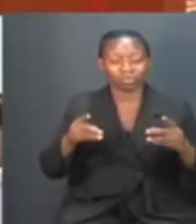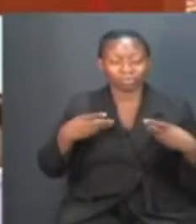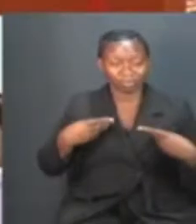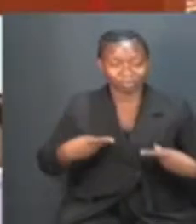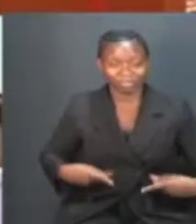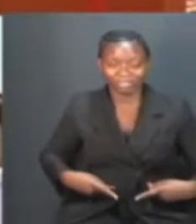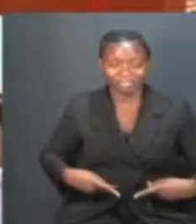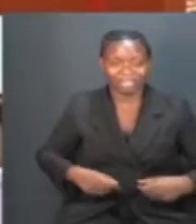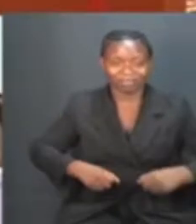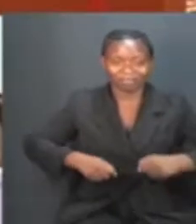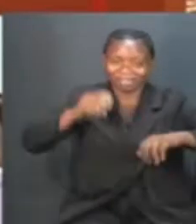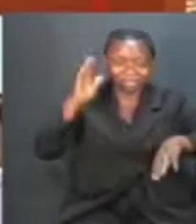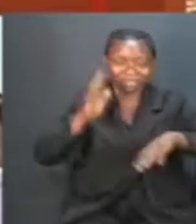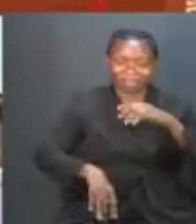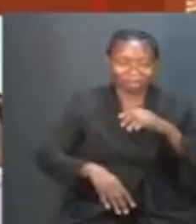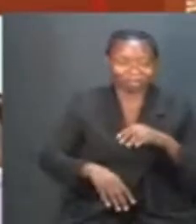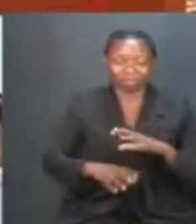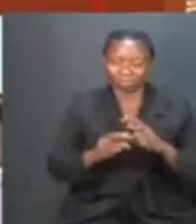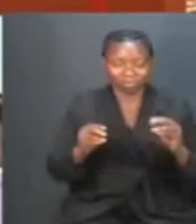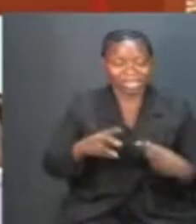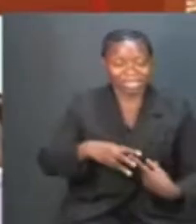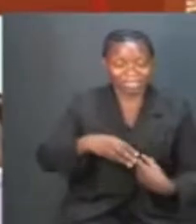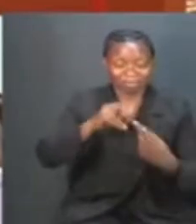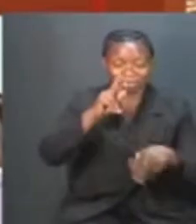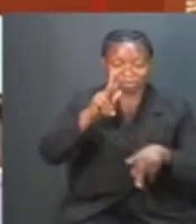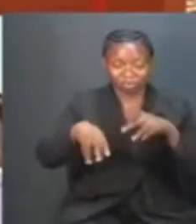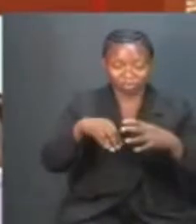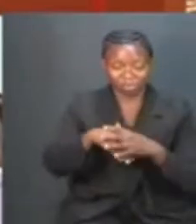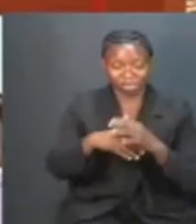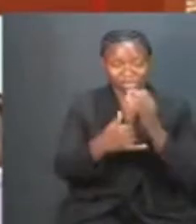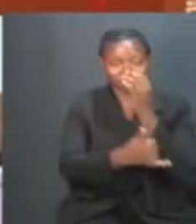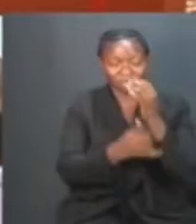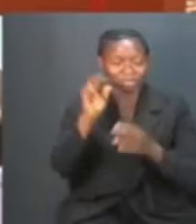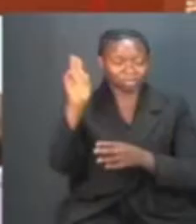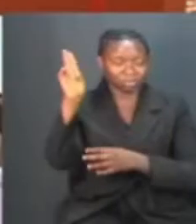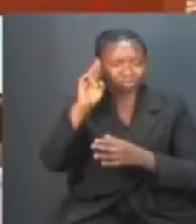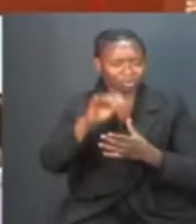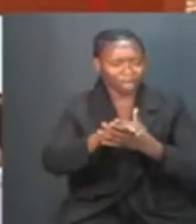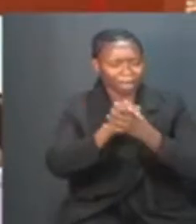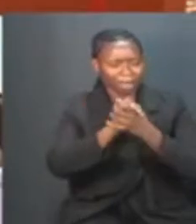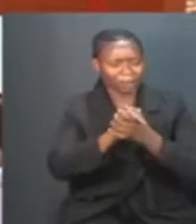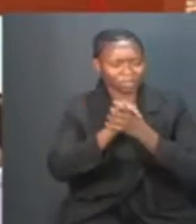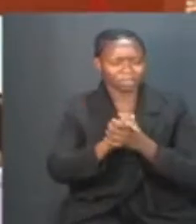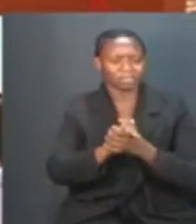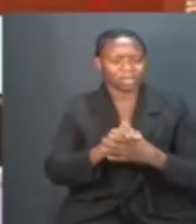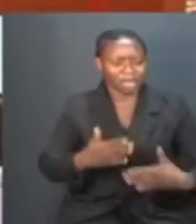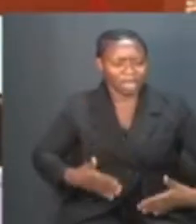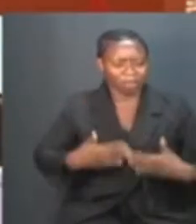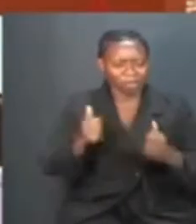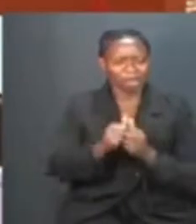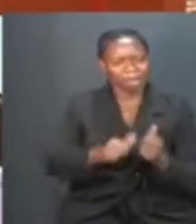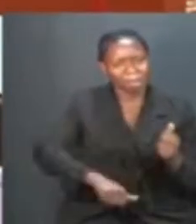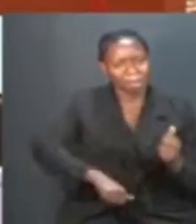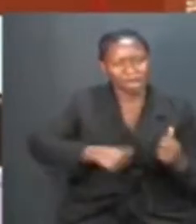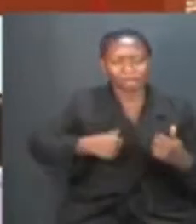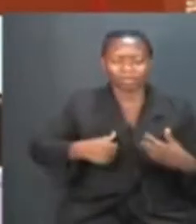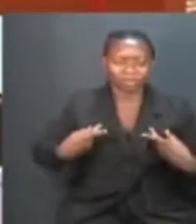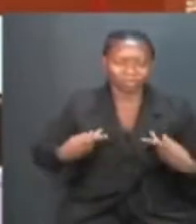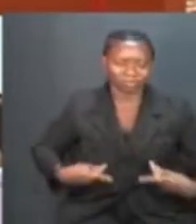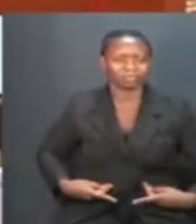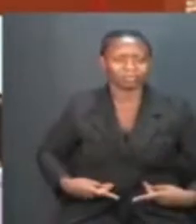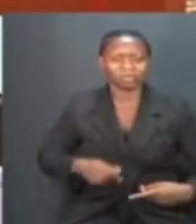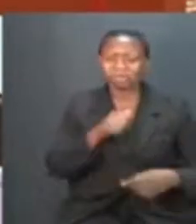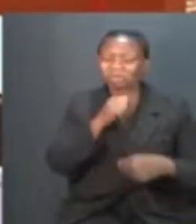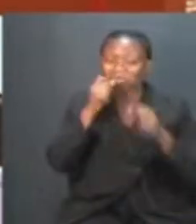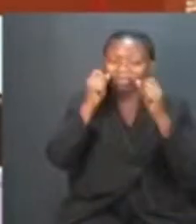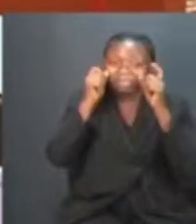other, except that the people who use them appreciate them the way they dress them. So it was not a